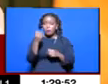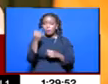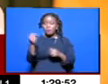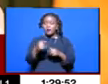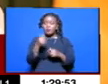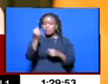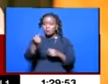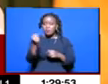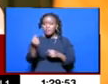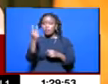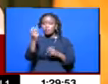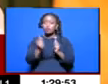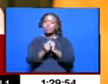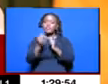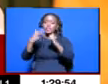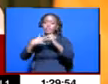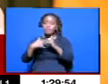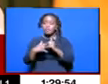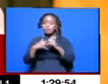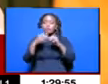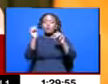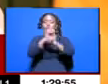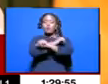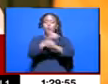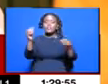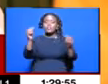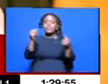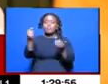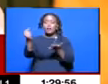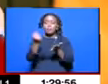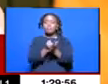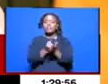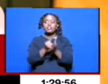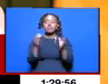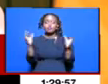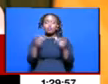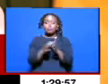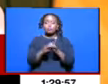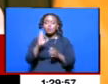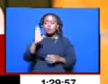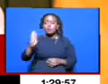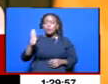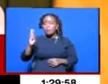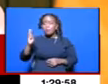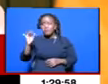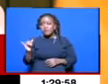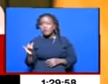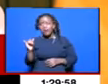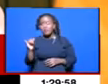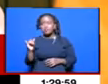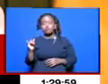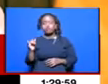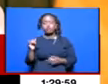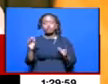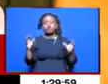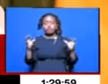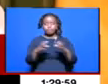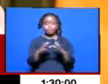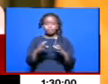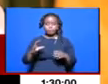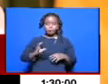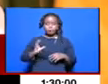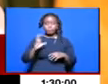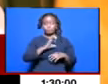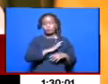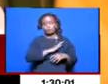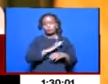president appointed a task force named Building Bridges to a United Kenya Task Force, or the BBI